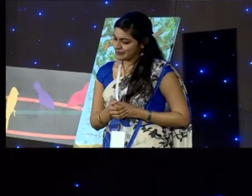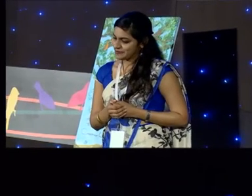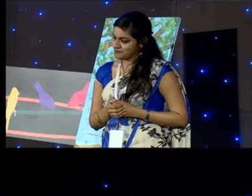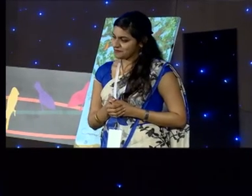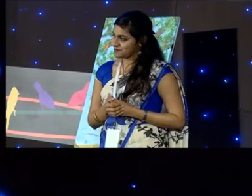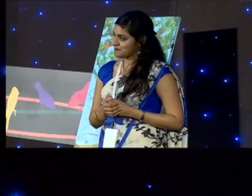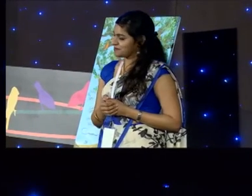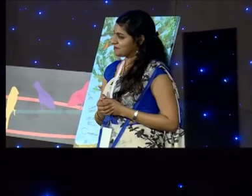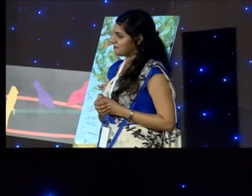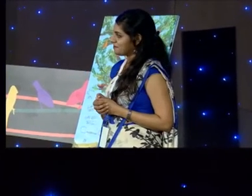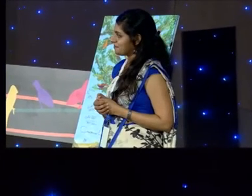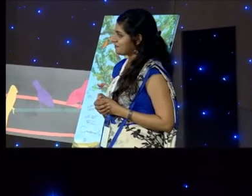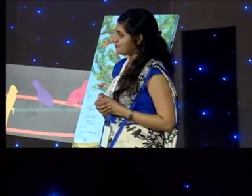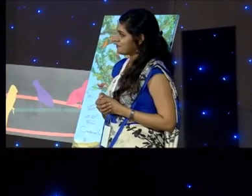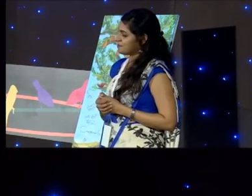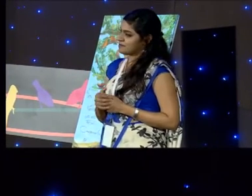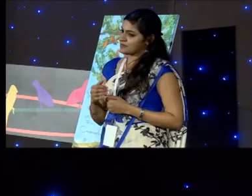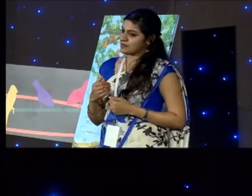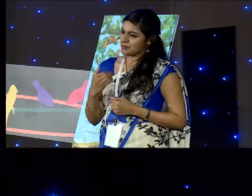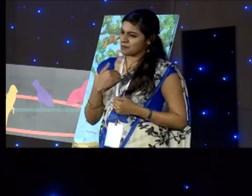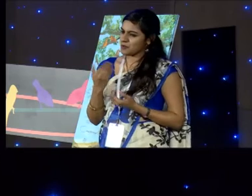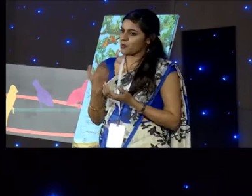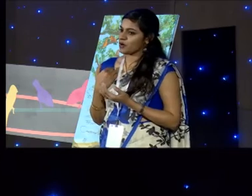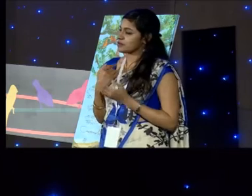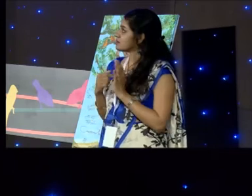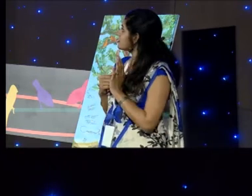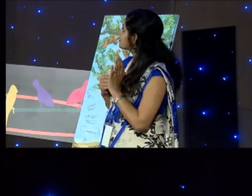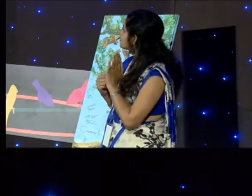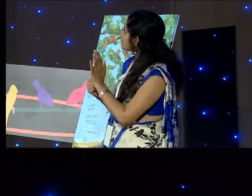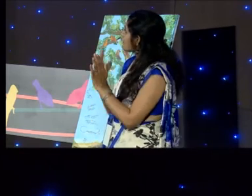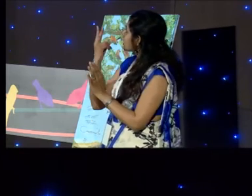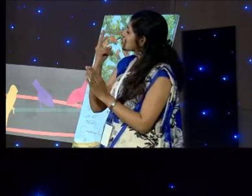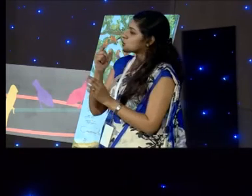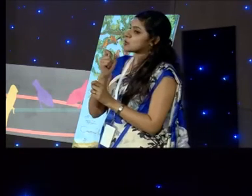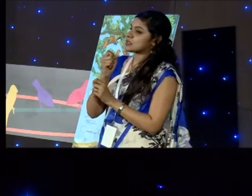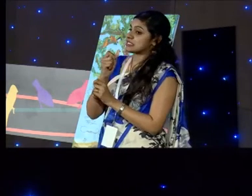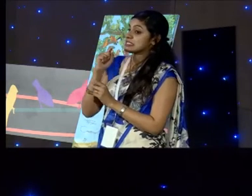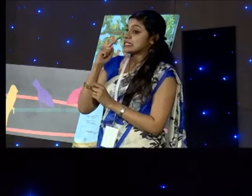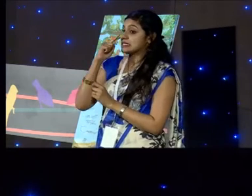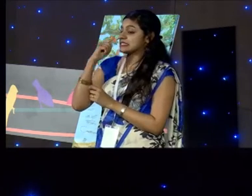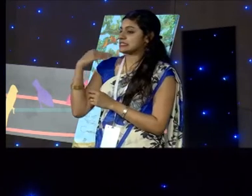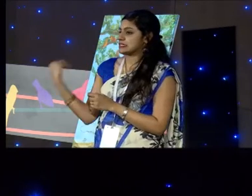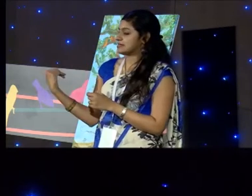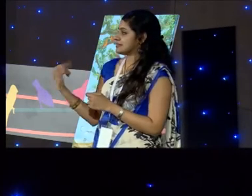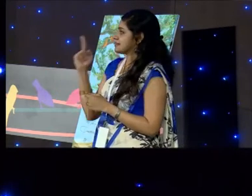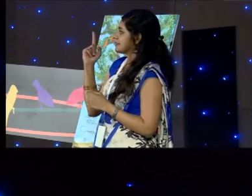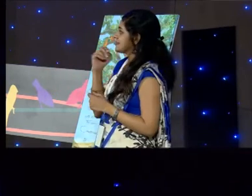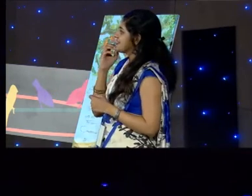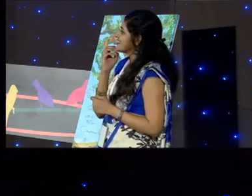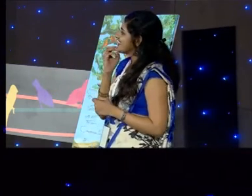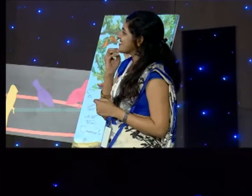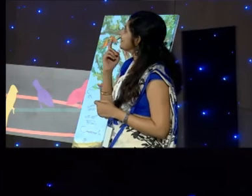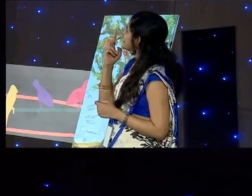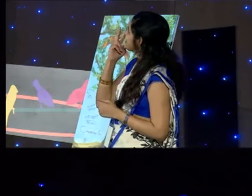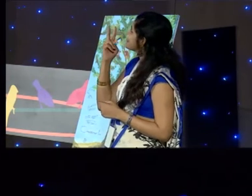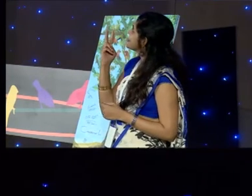I want to just introduce my two sisters. This is a picture of me from about 30 years ago. You might be able to